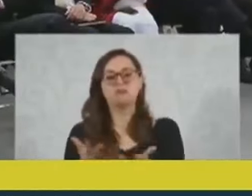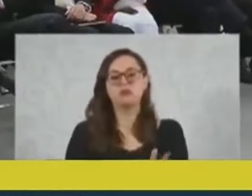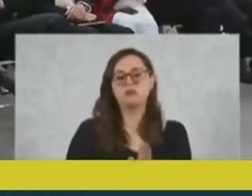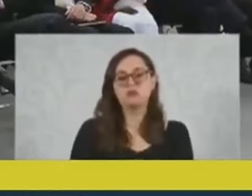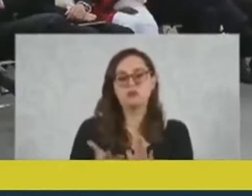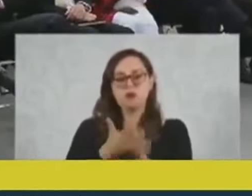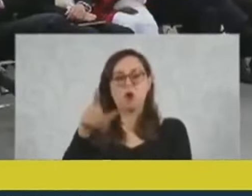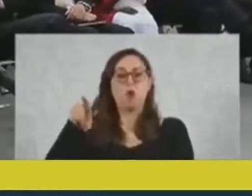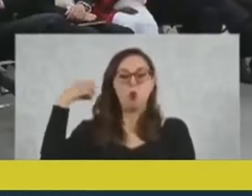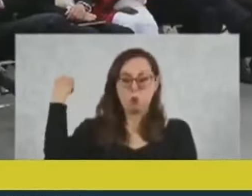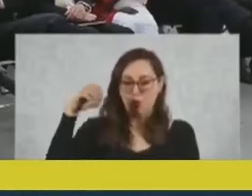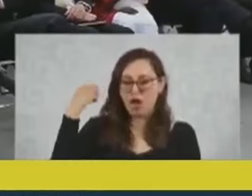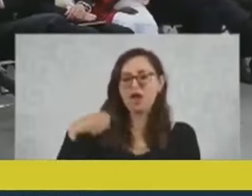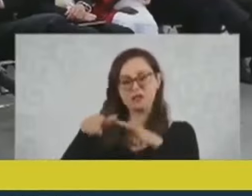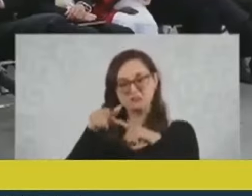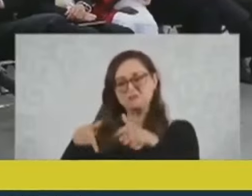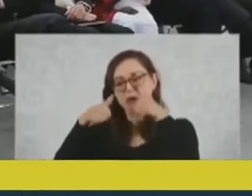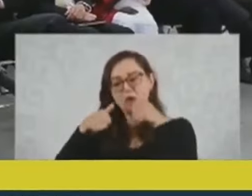of